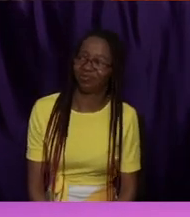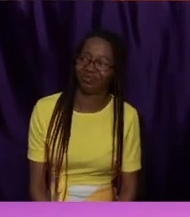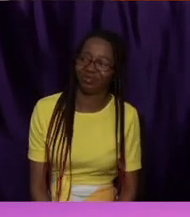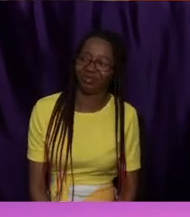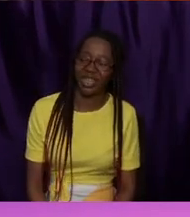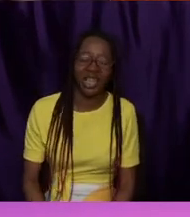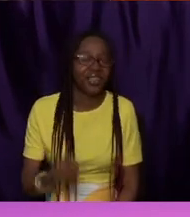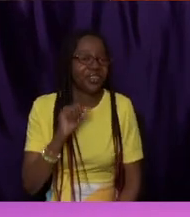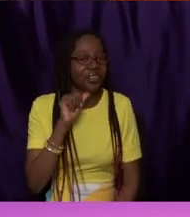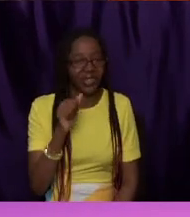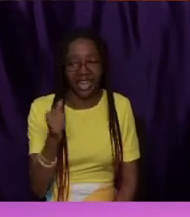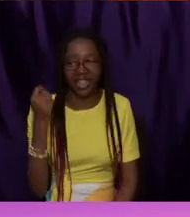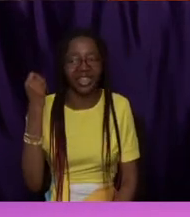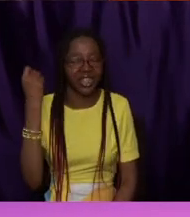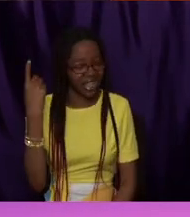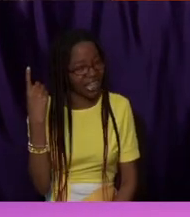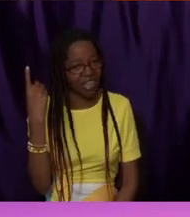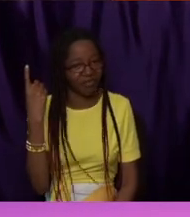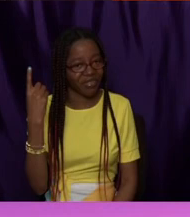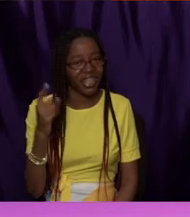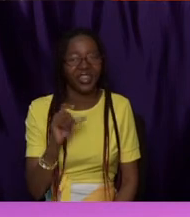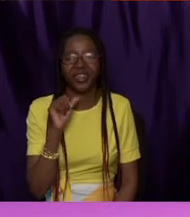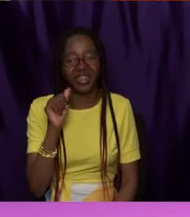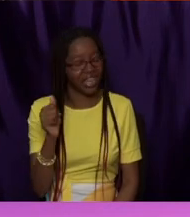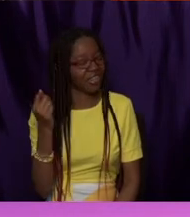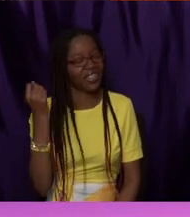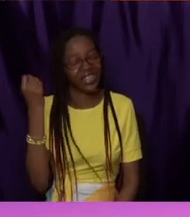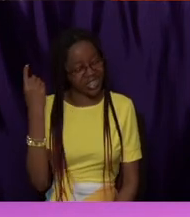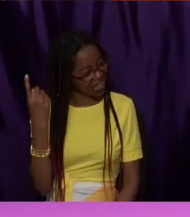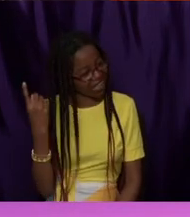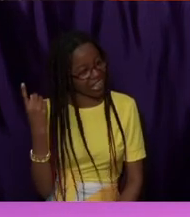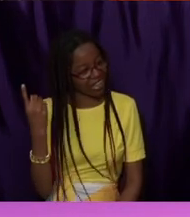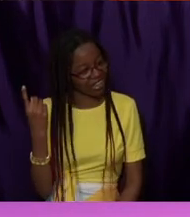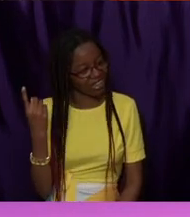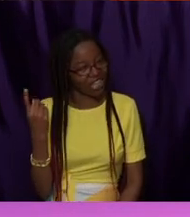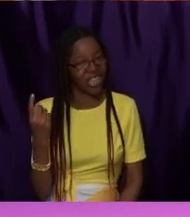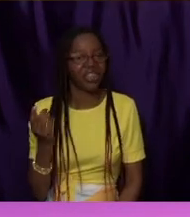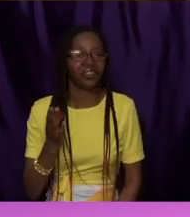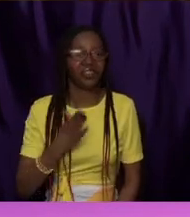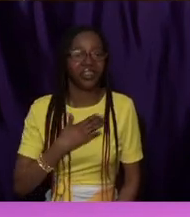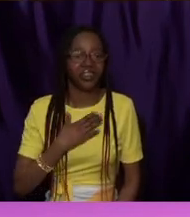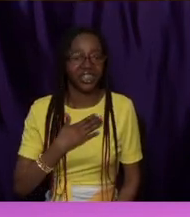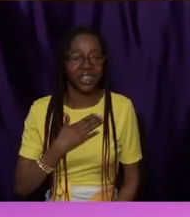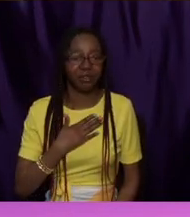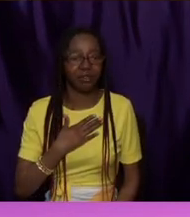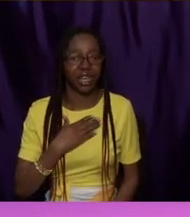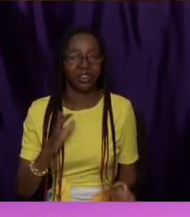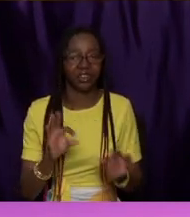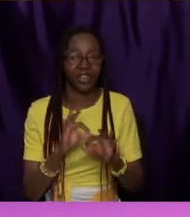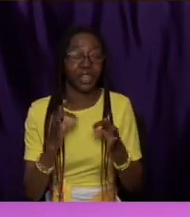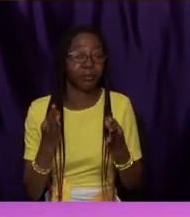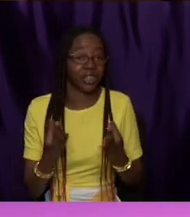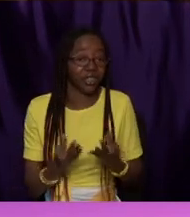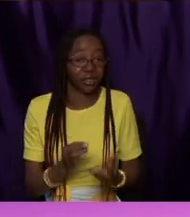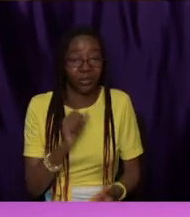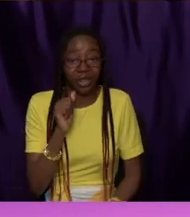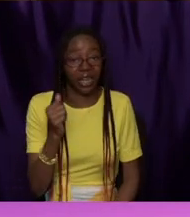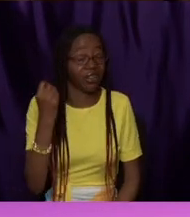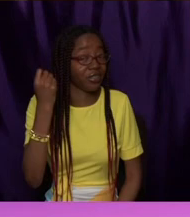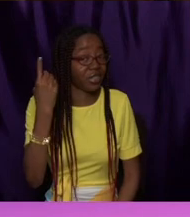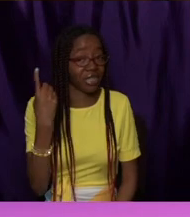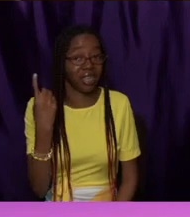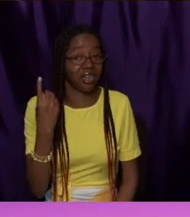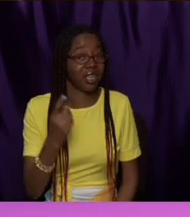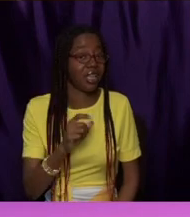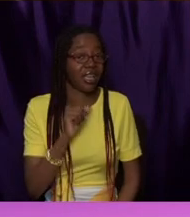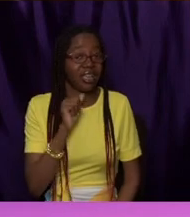You don't understand. You don't understand what's in my bloodline. You don't understand. I